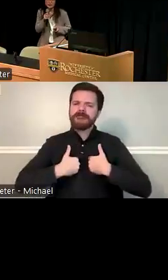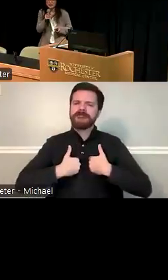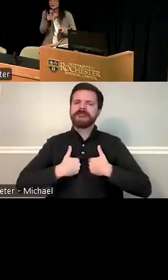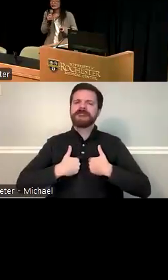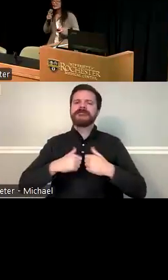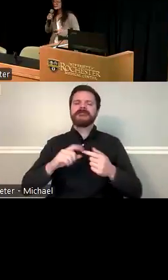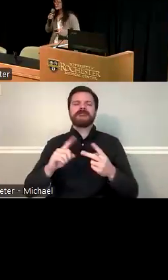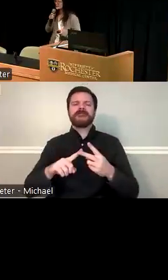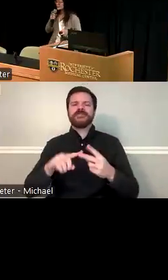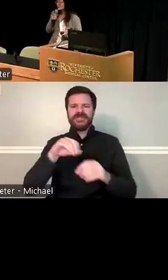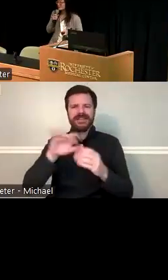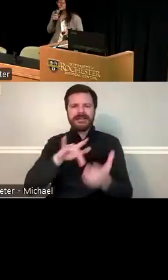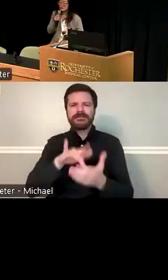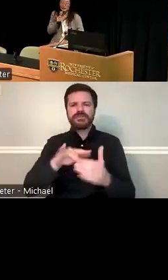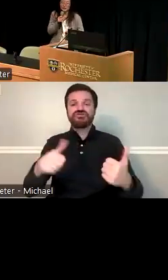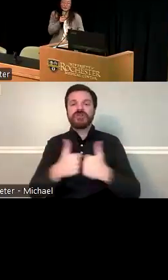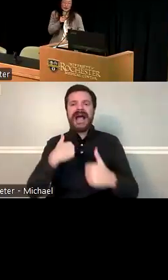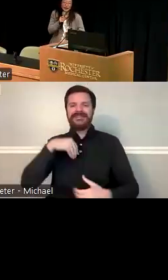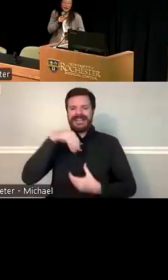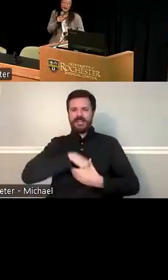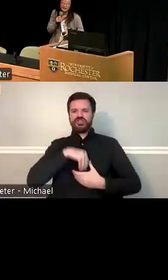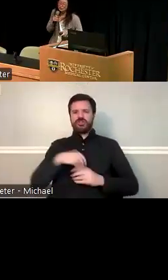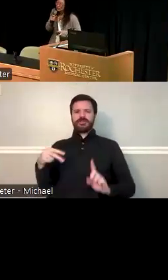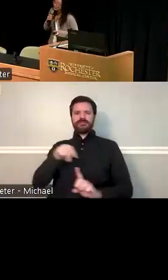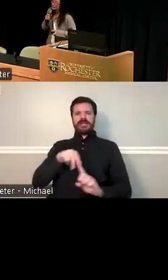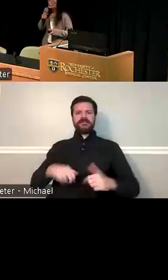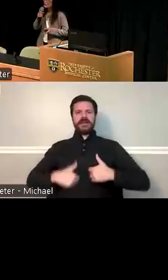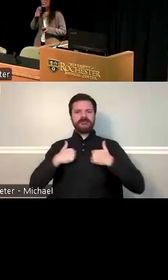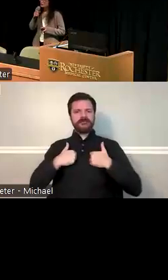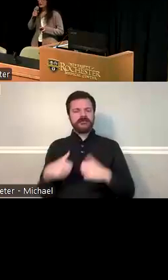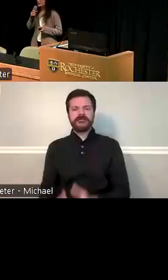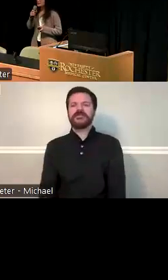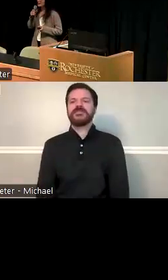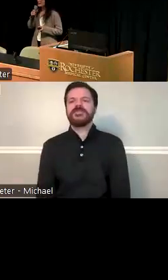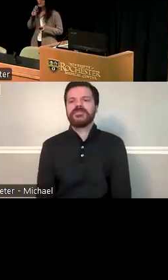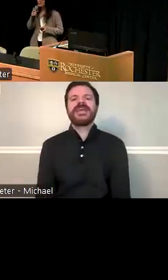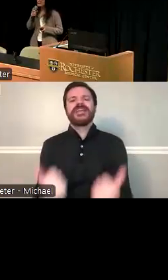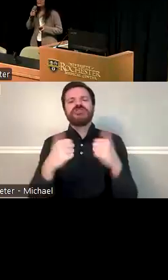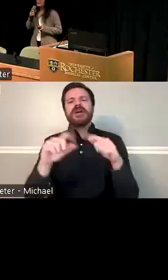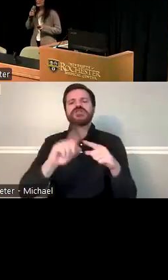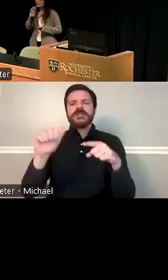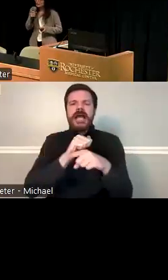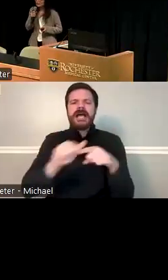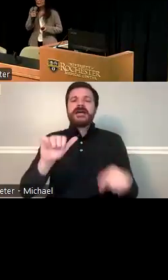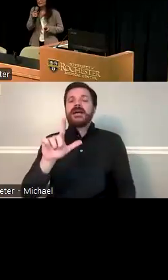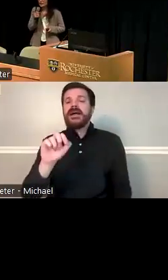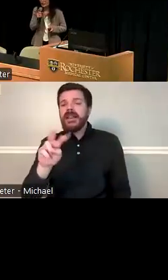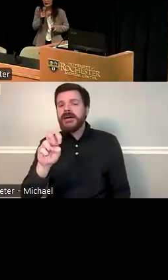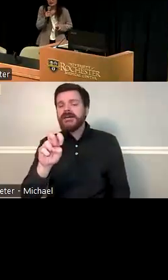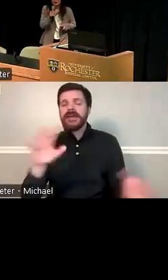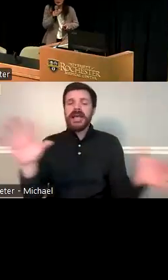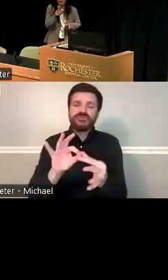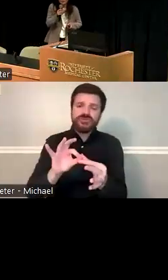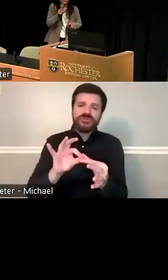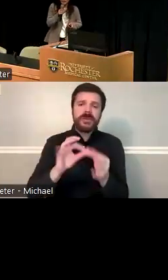challenges because there's an eternal perspective to life. And they try to practice that love and connection and